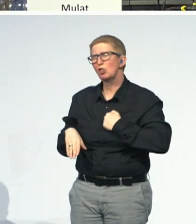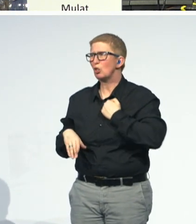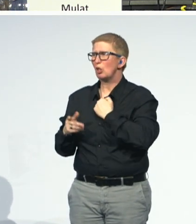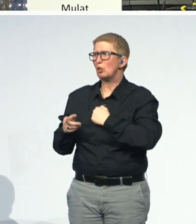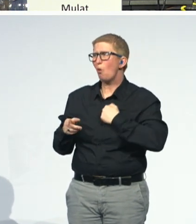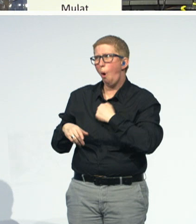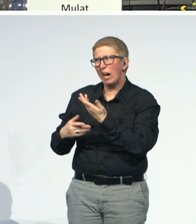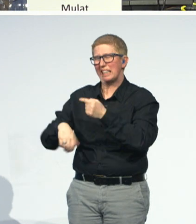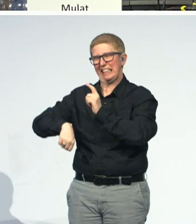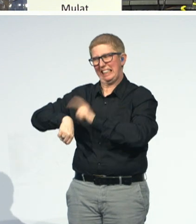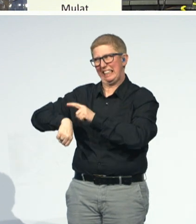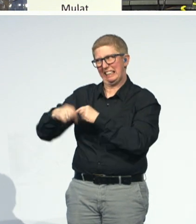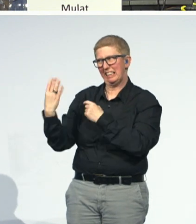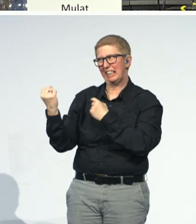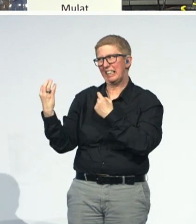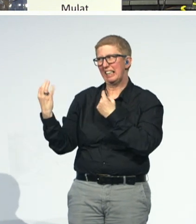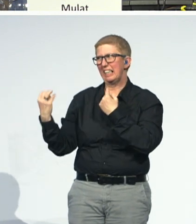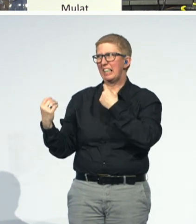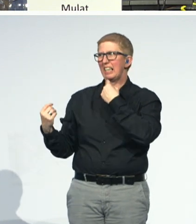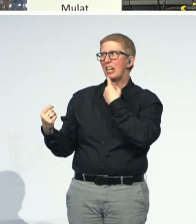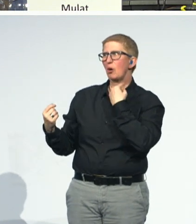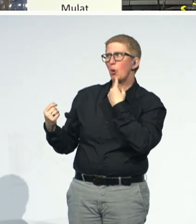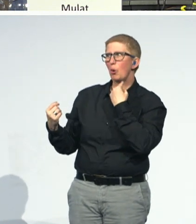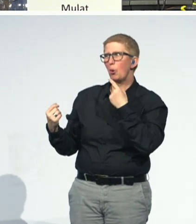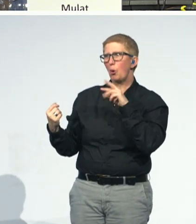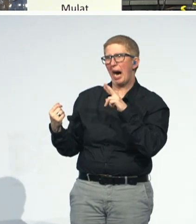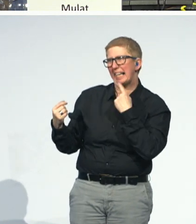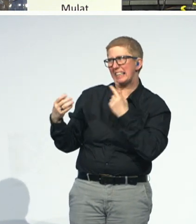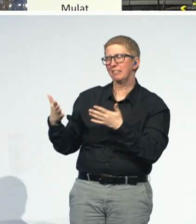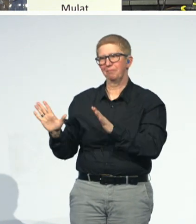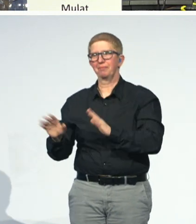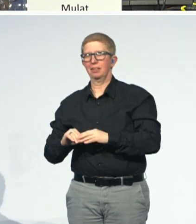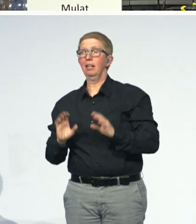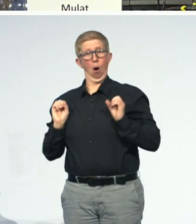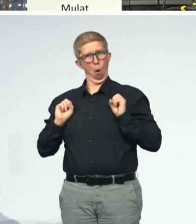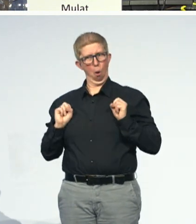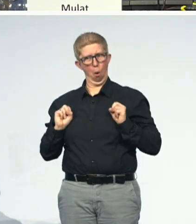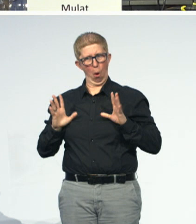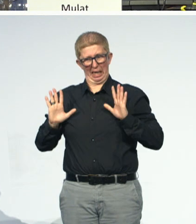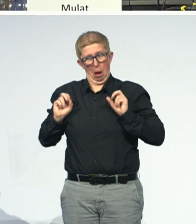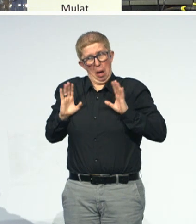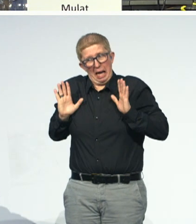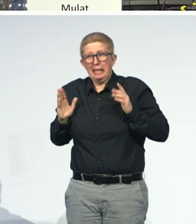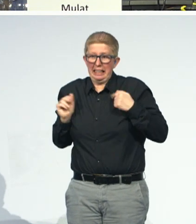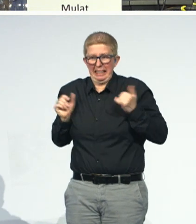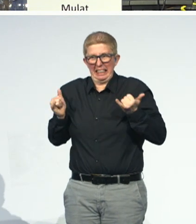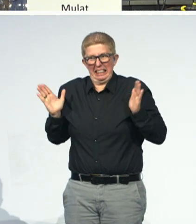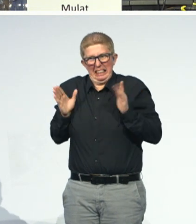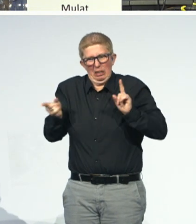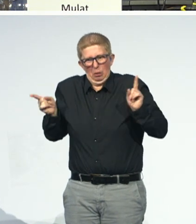Well, yeah, so I think I have a couple of studies. We also